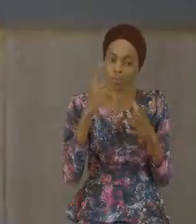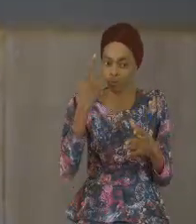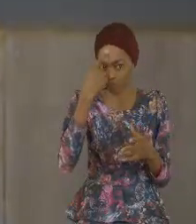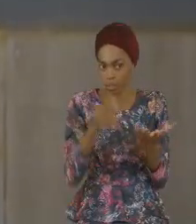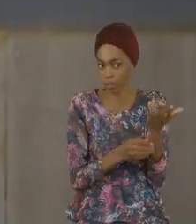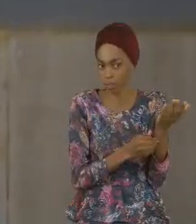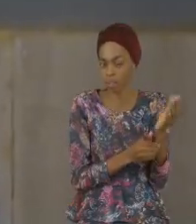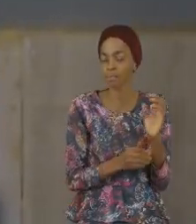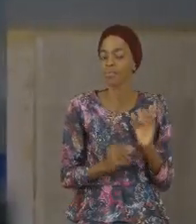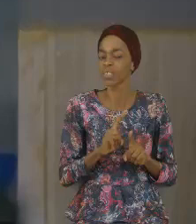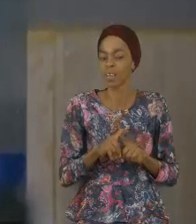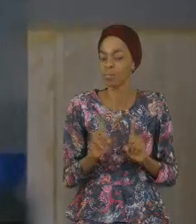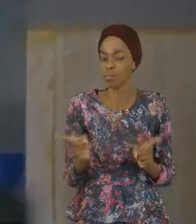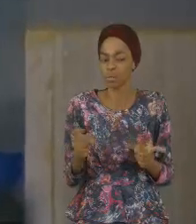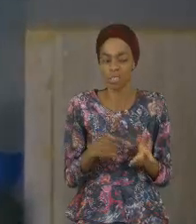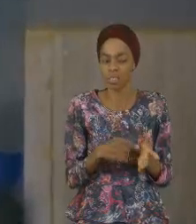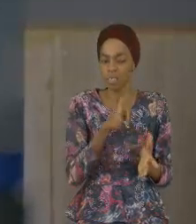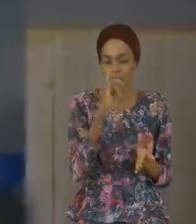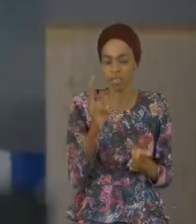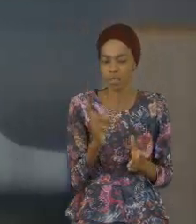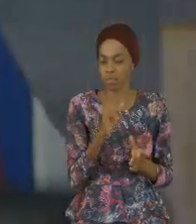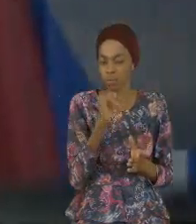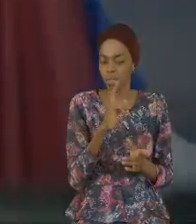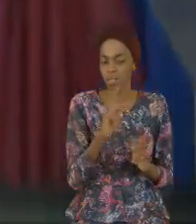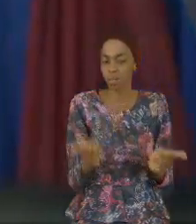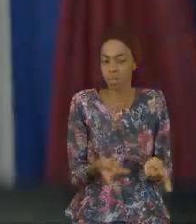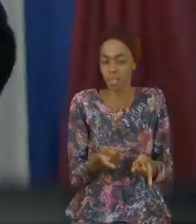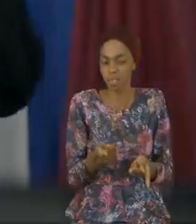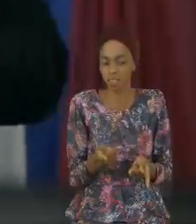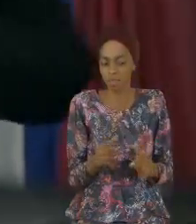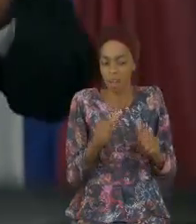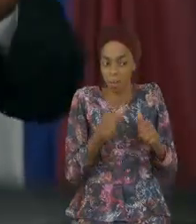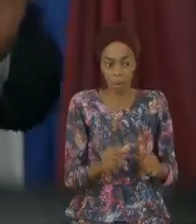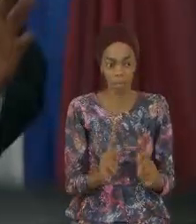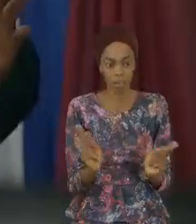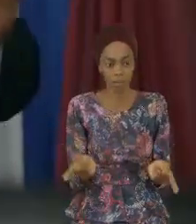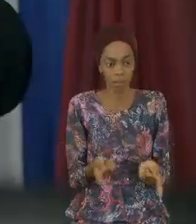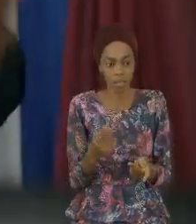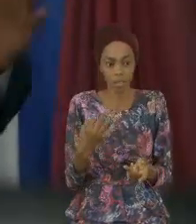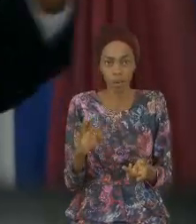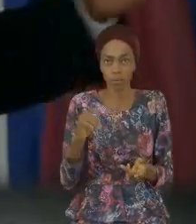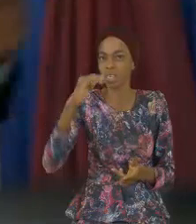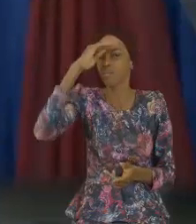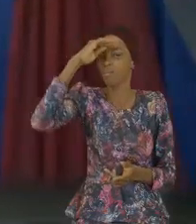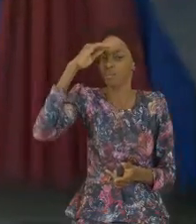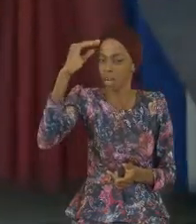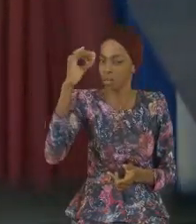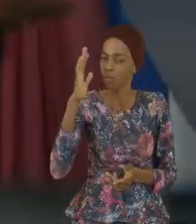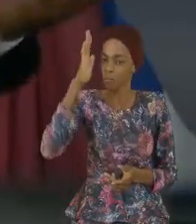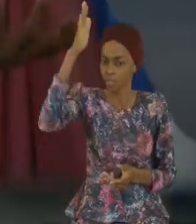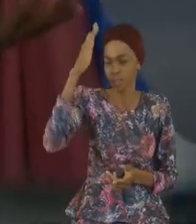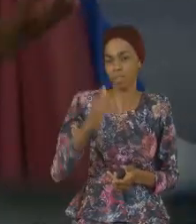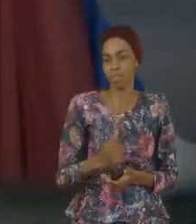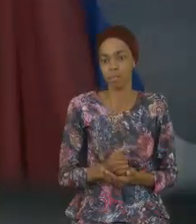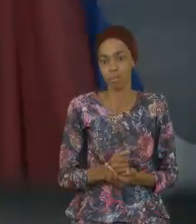but this is not the place, the permanent place of the man of destiny.